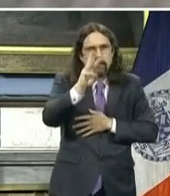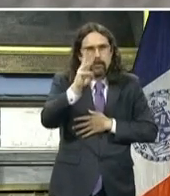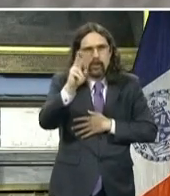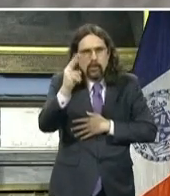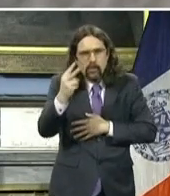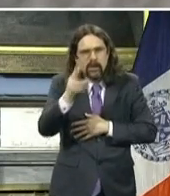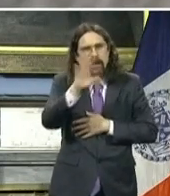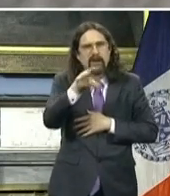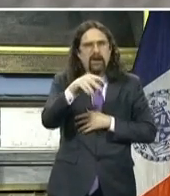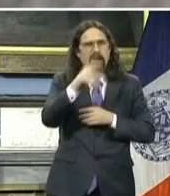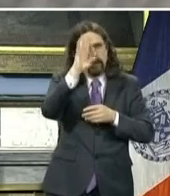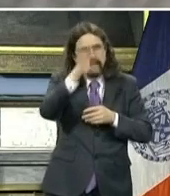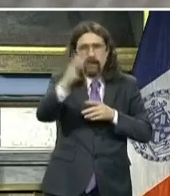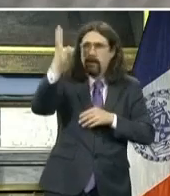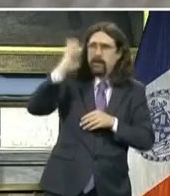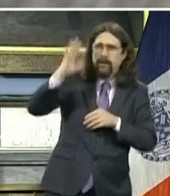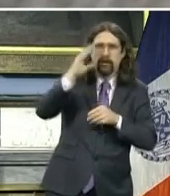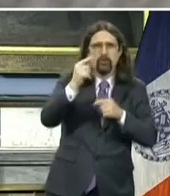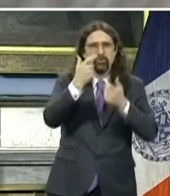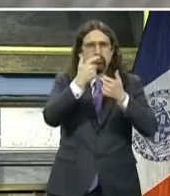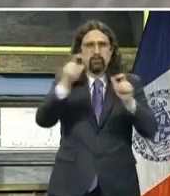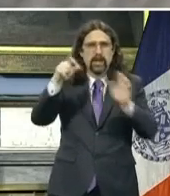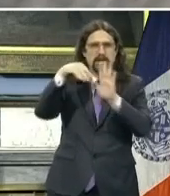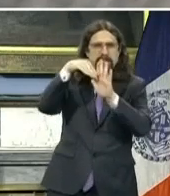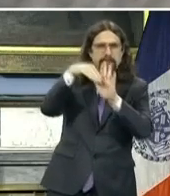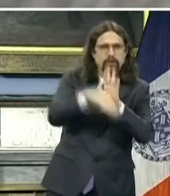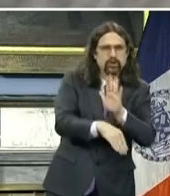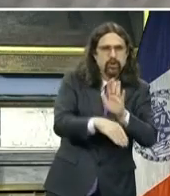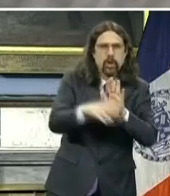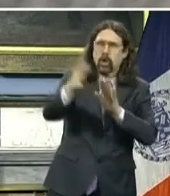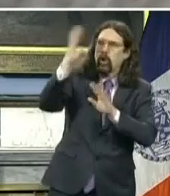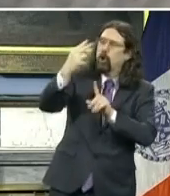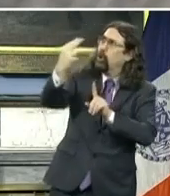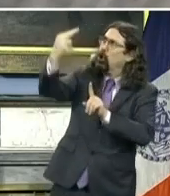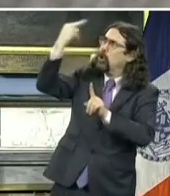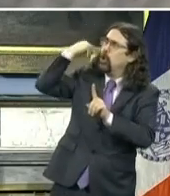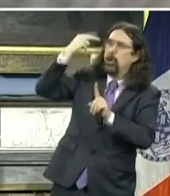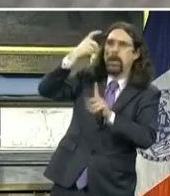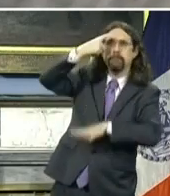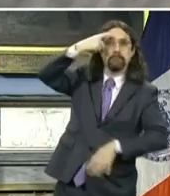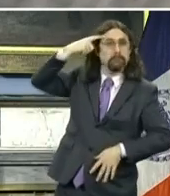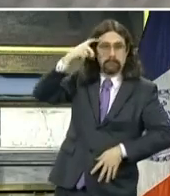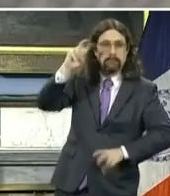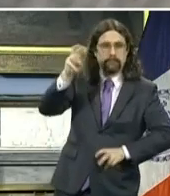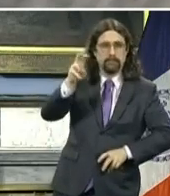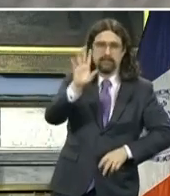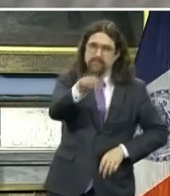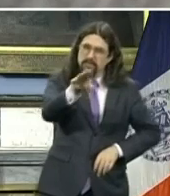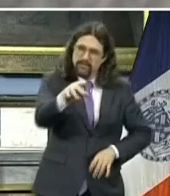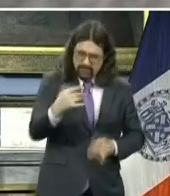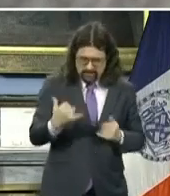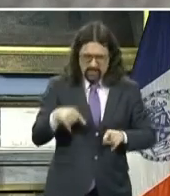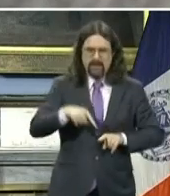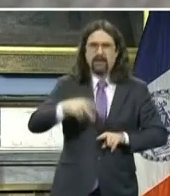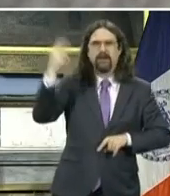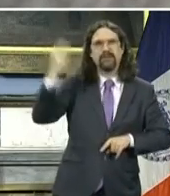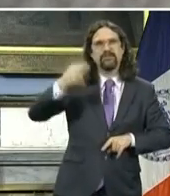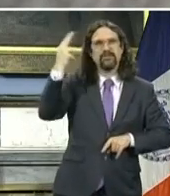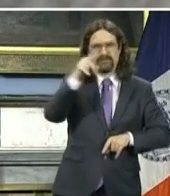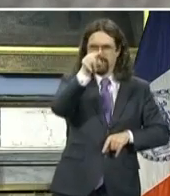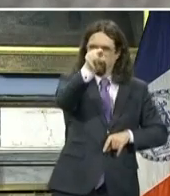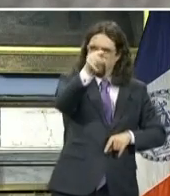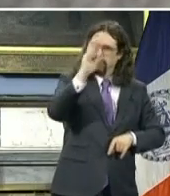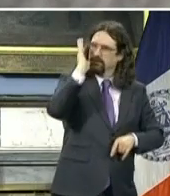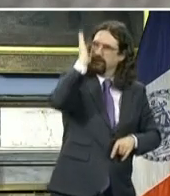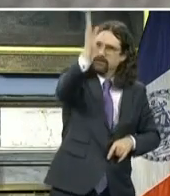generation that has to make that imprint on history and fight that fight now. I don't think when we heard a lot of those stories, we ever thought it would